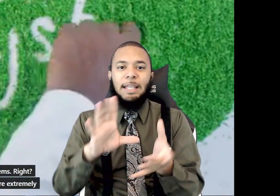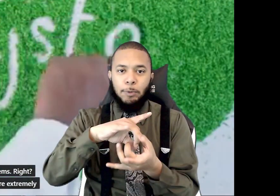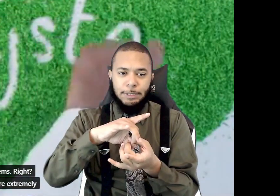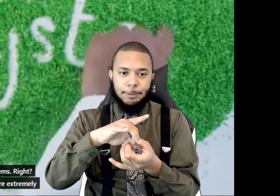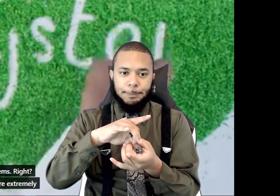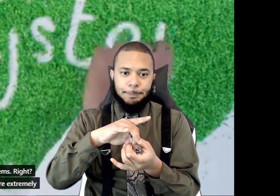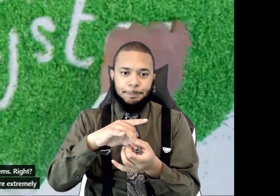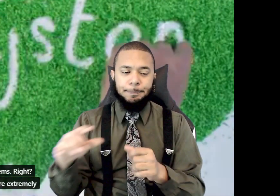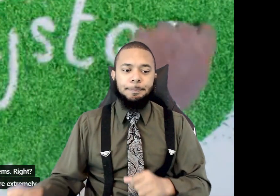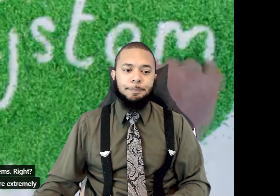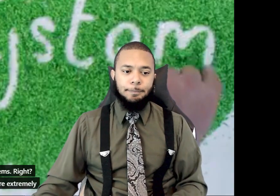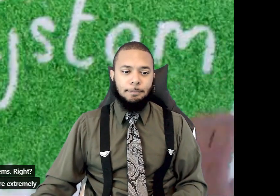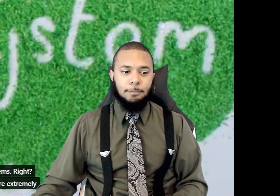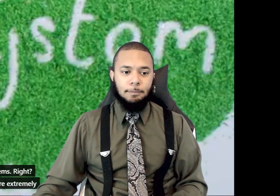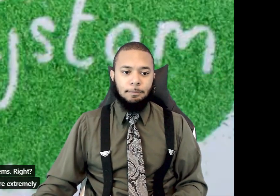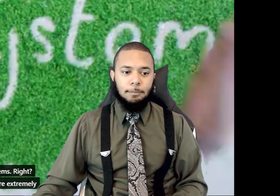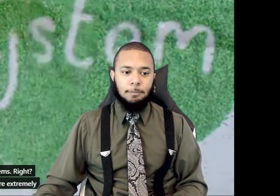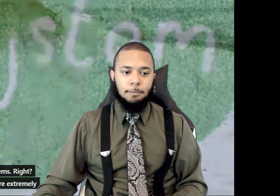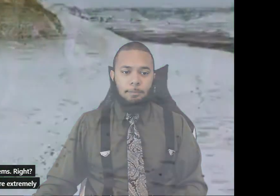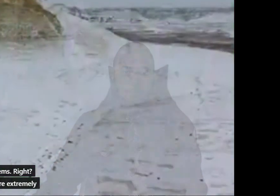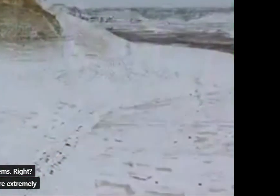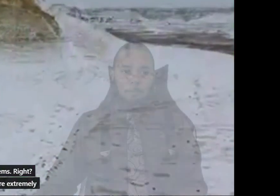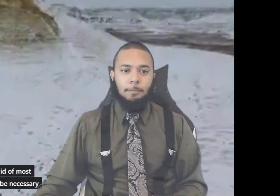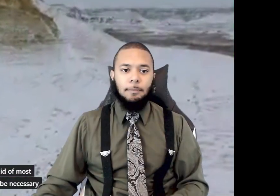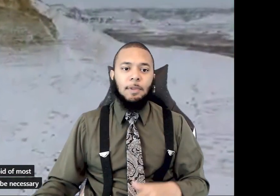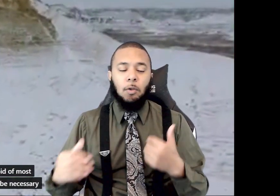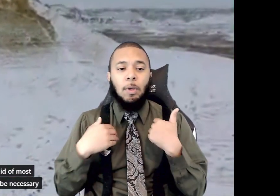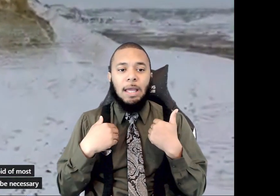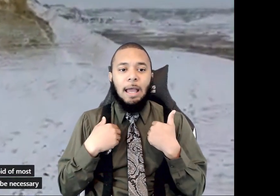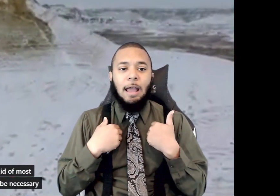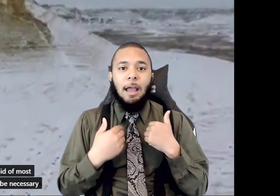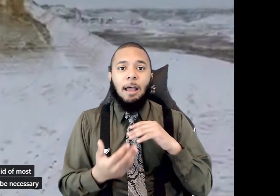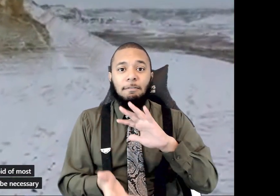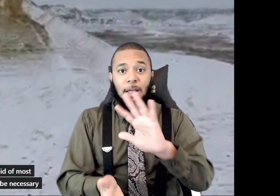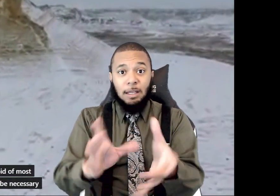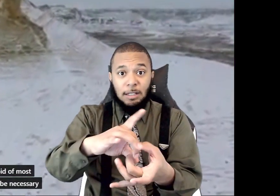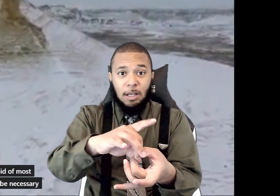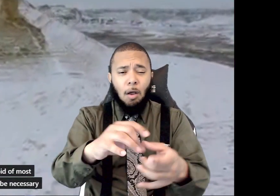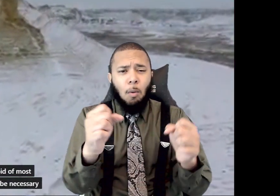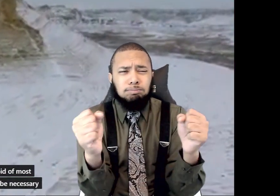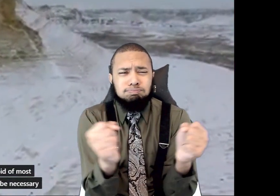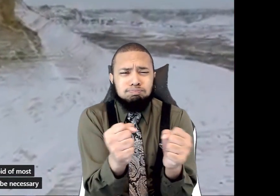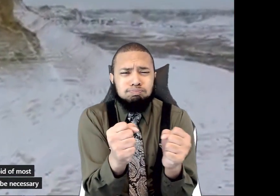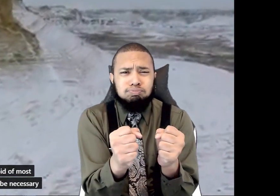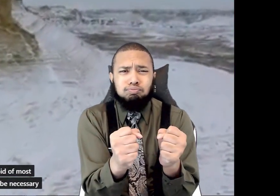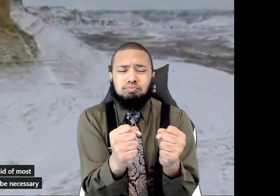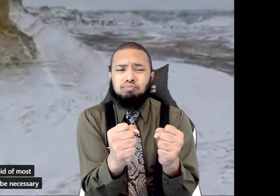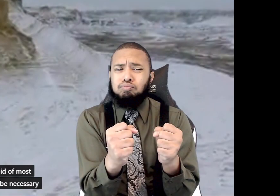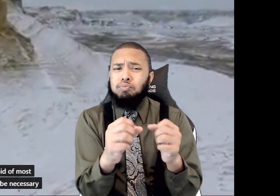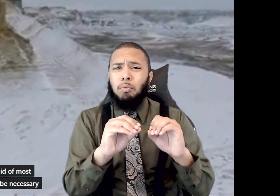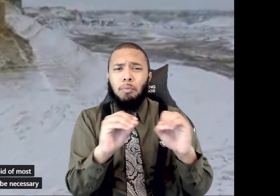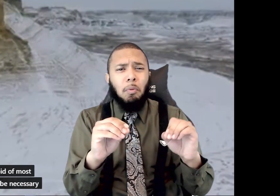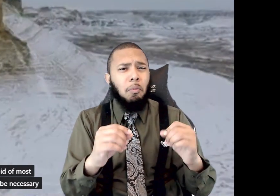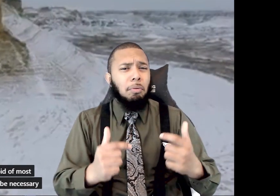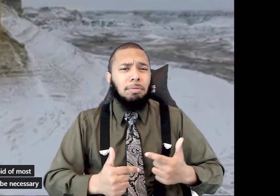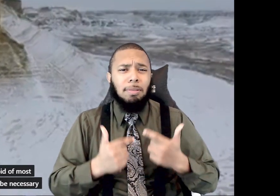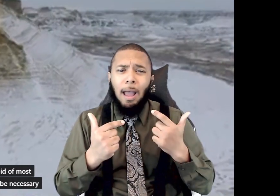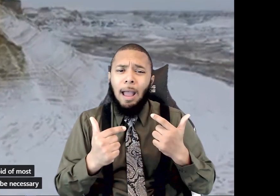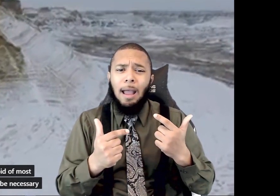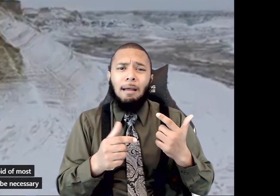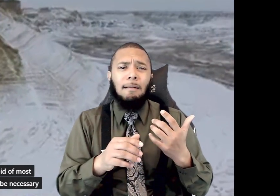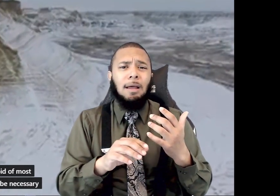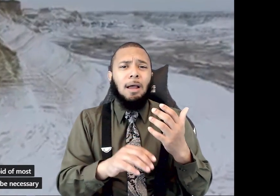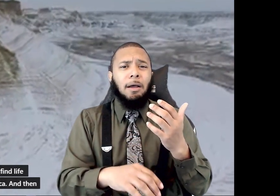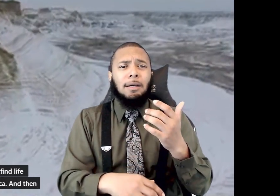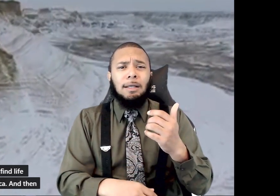ecosystems, right? We have ecosystems that are extremely cold and barren and devoid of most of the resources